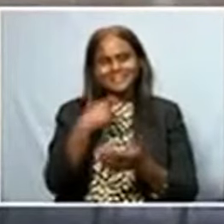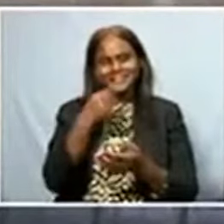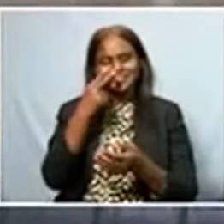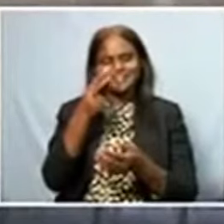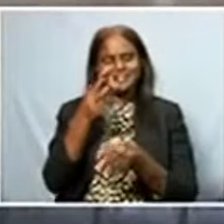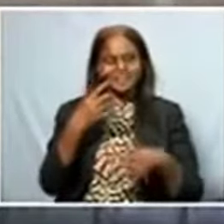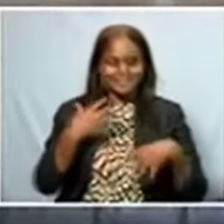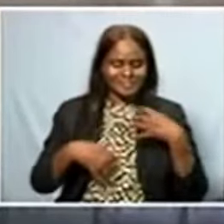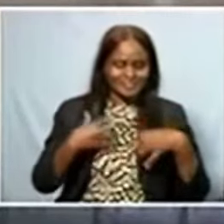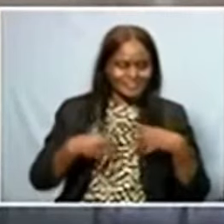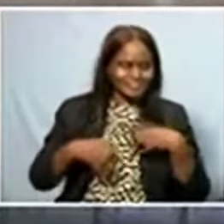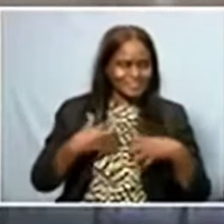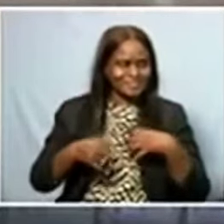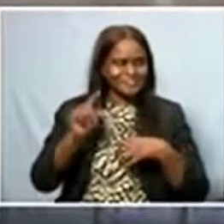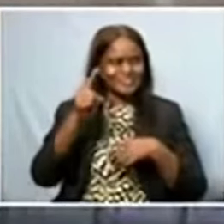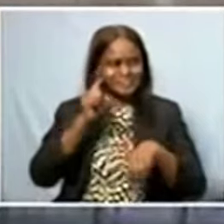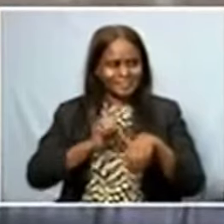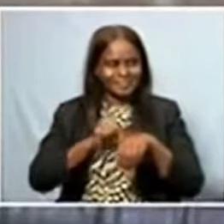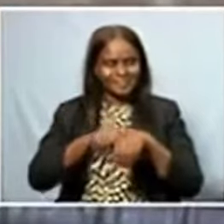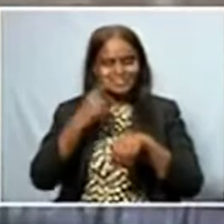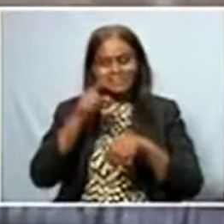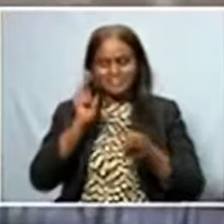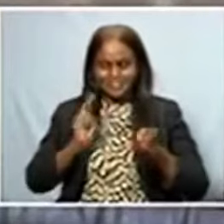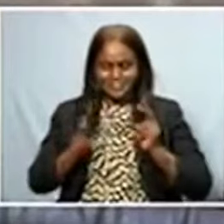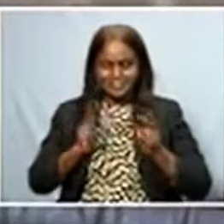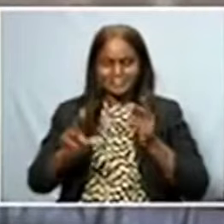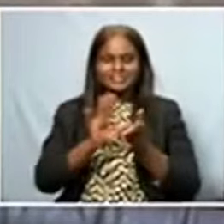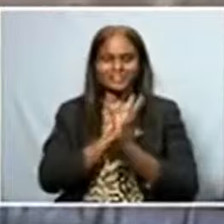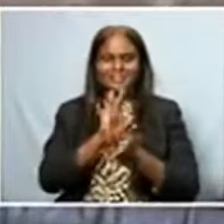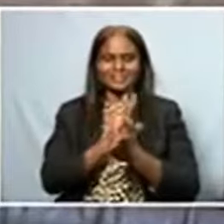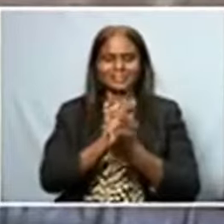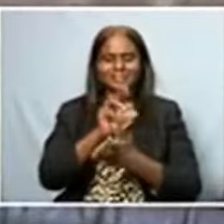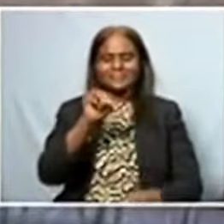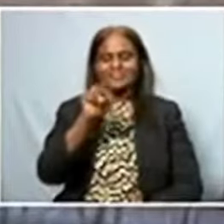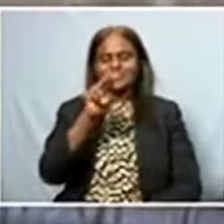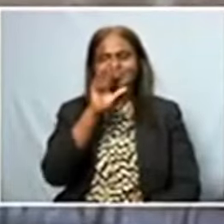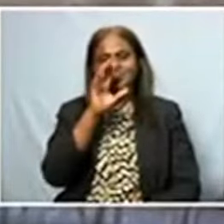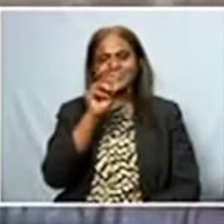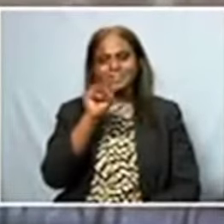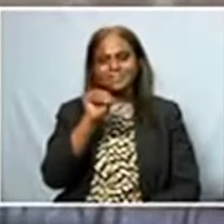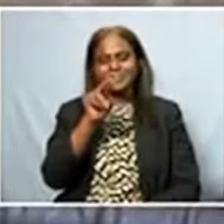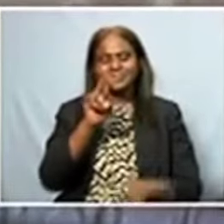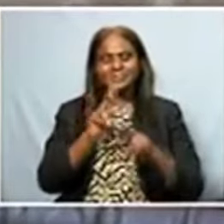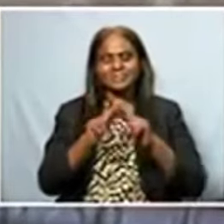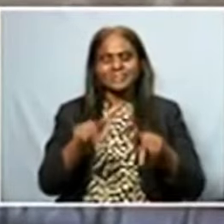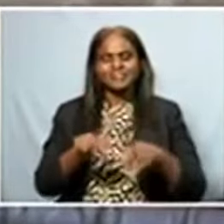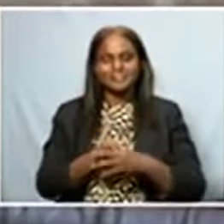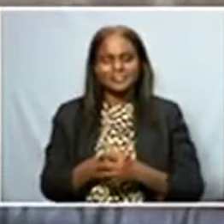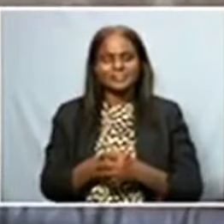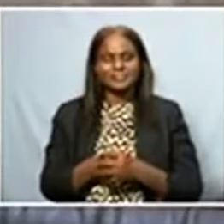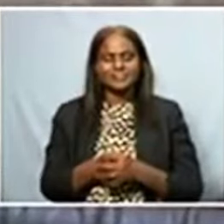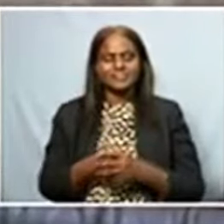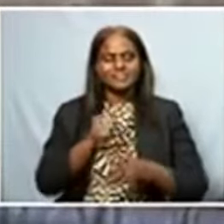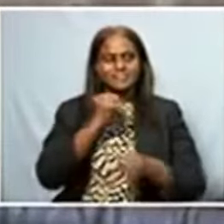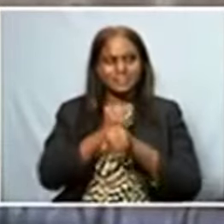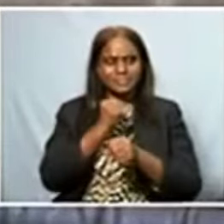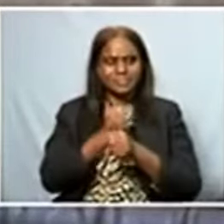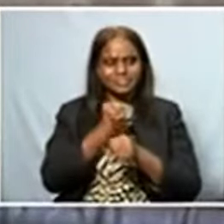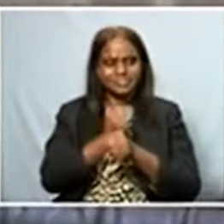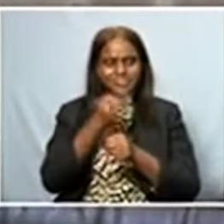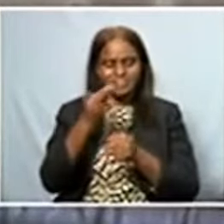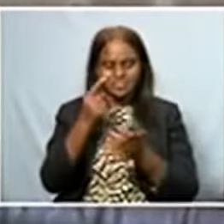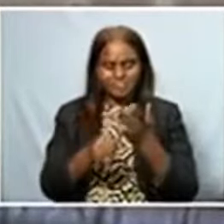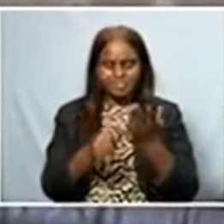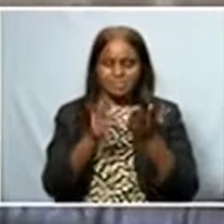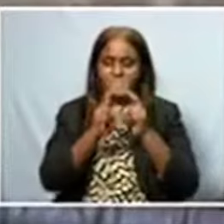of first-timers who are going very fast. Mr. Speaker, Mr. Chairperson, the functions of